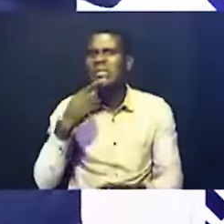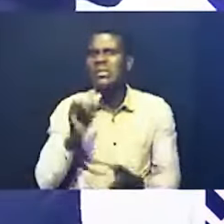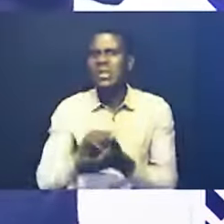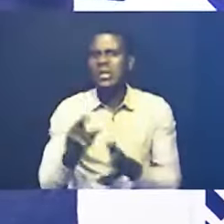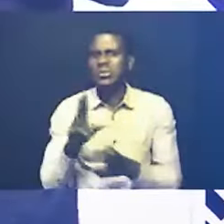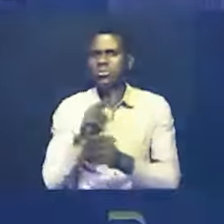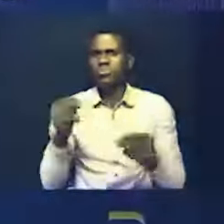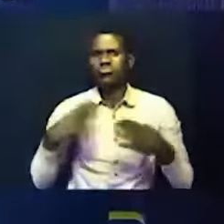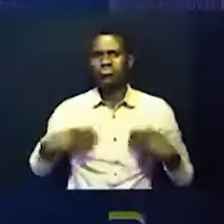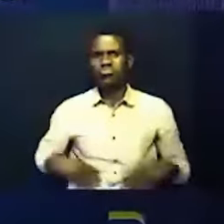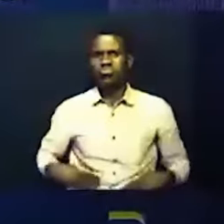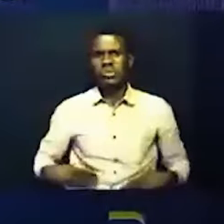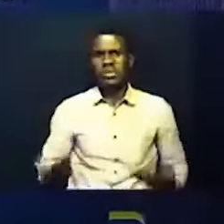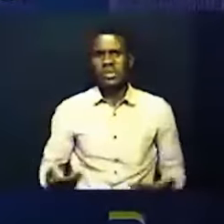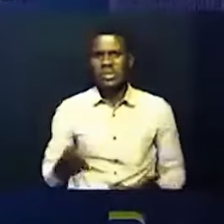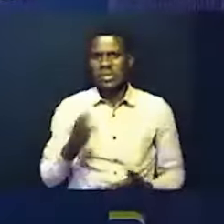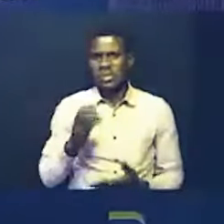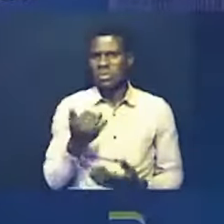me